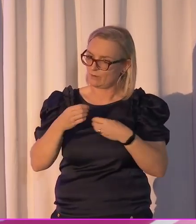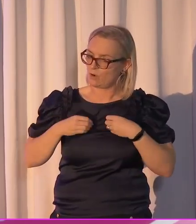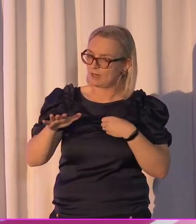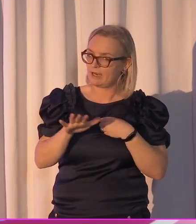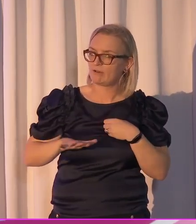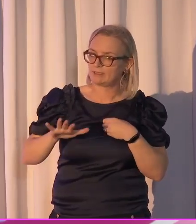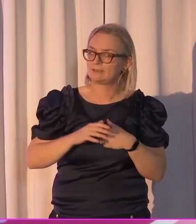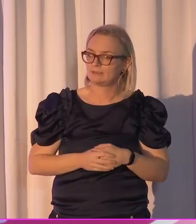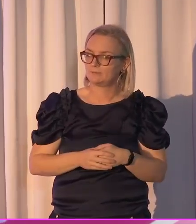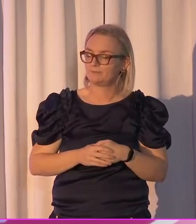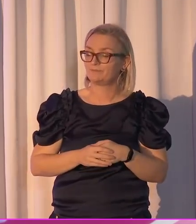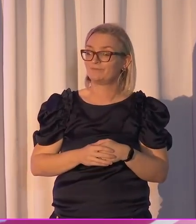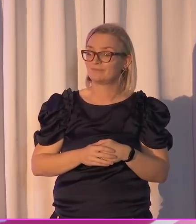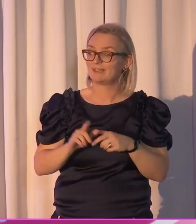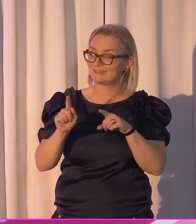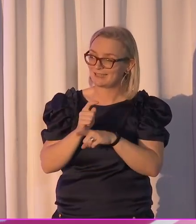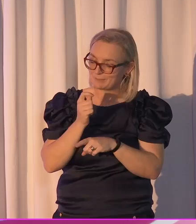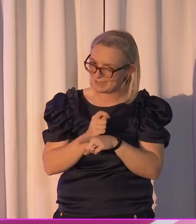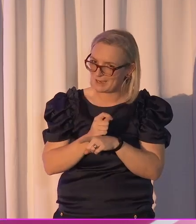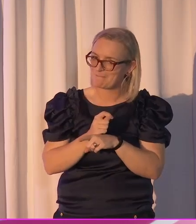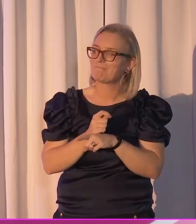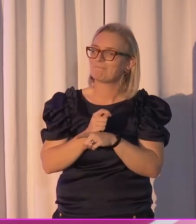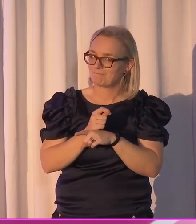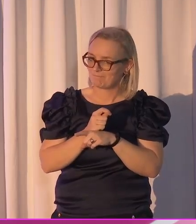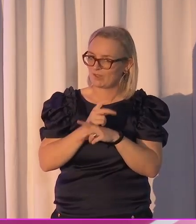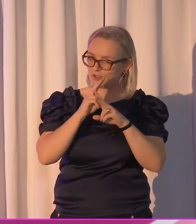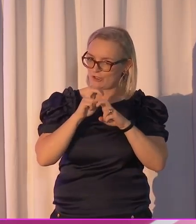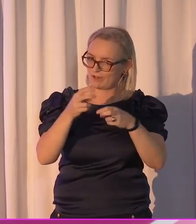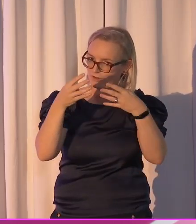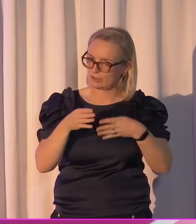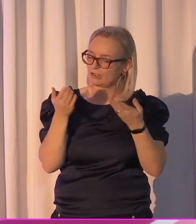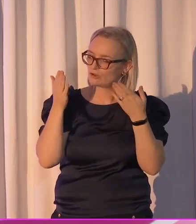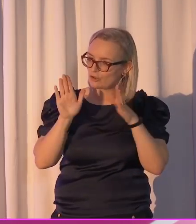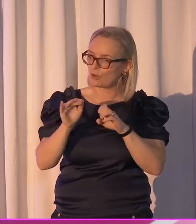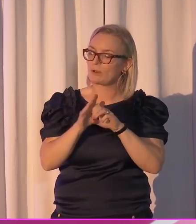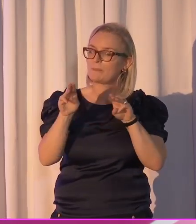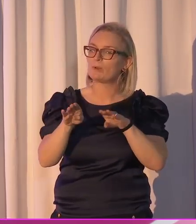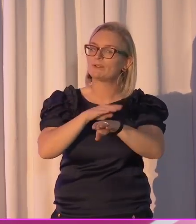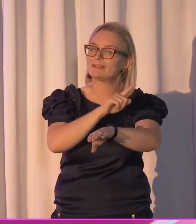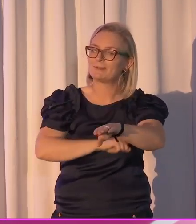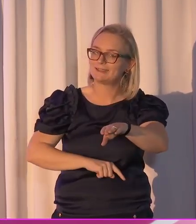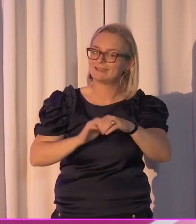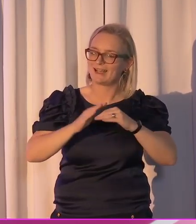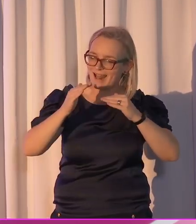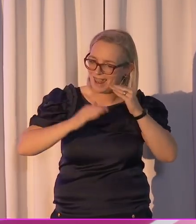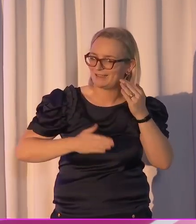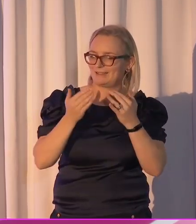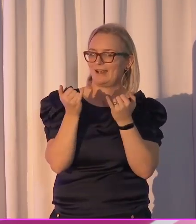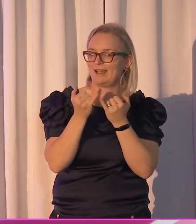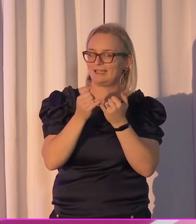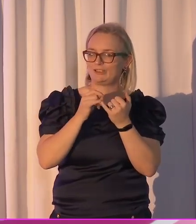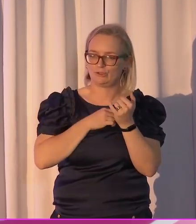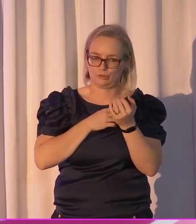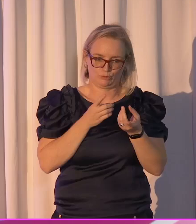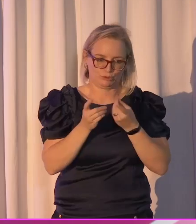areas. On the other hand, however, the survey findings showed that people with disabilities are less likely to take daily